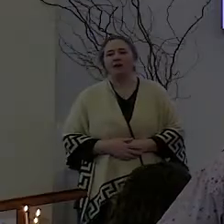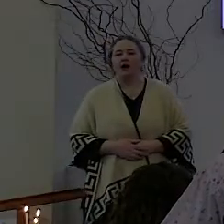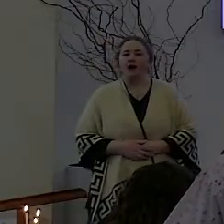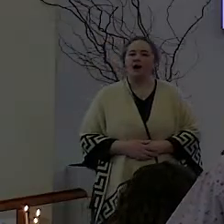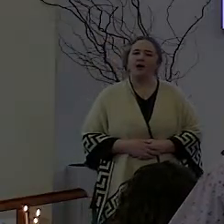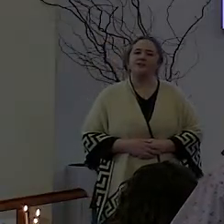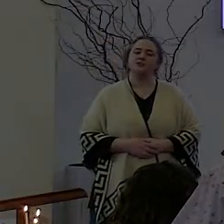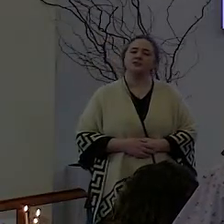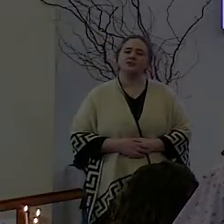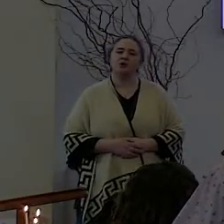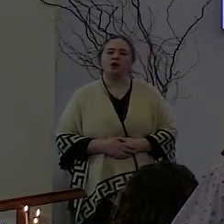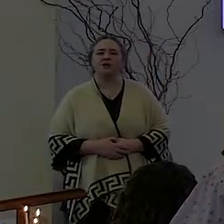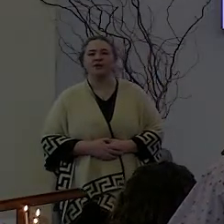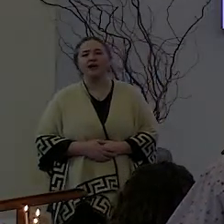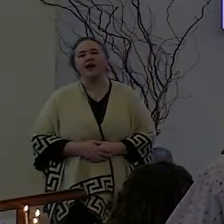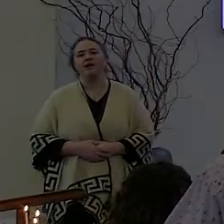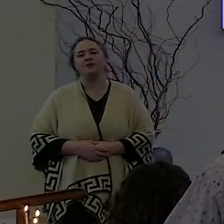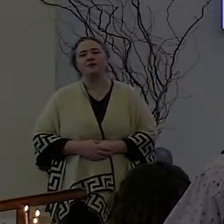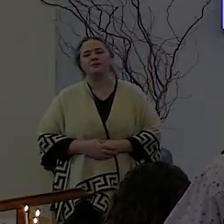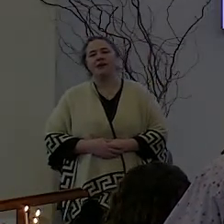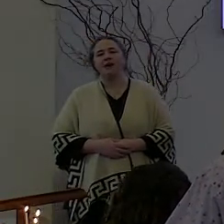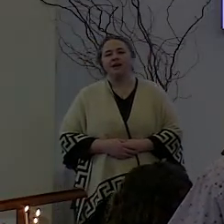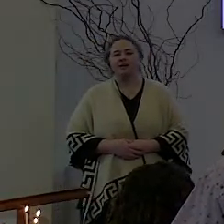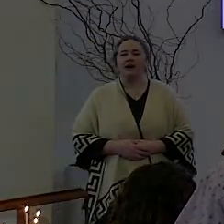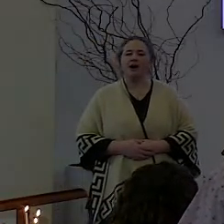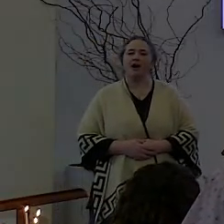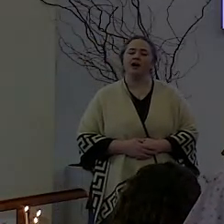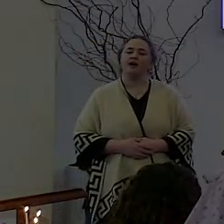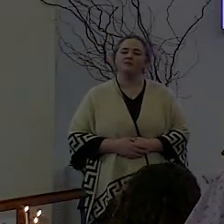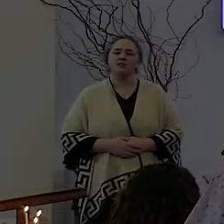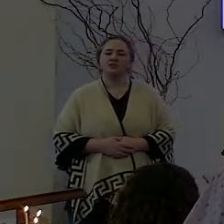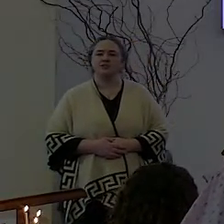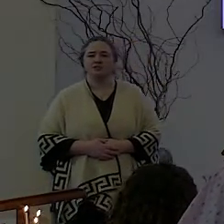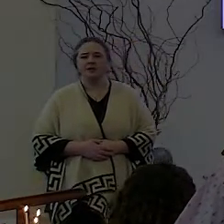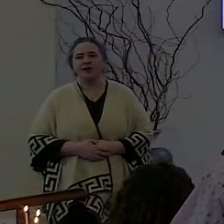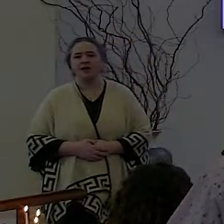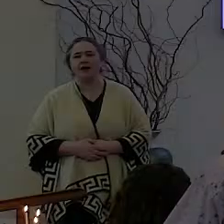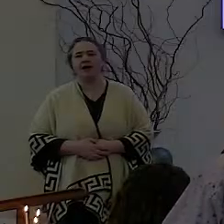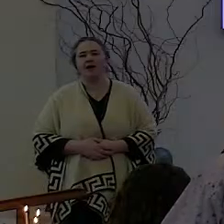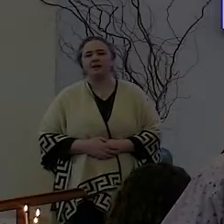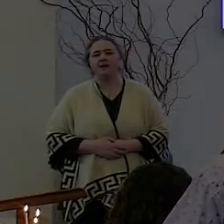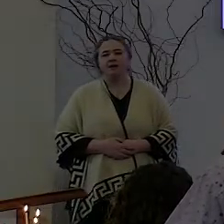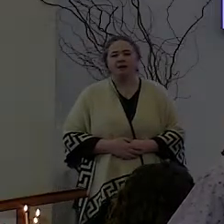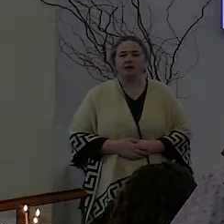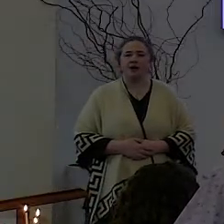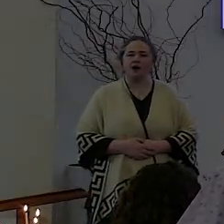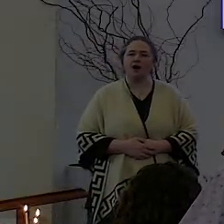despair. Come yet again, come.